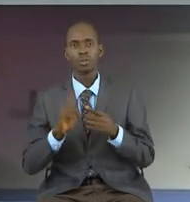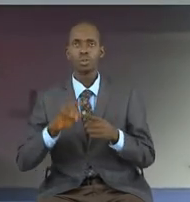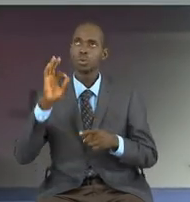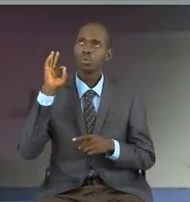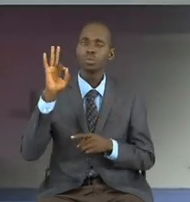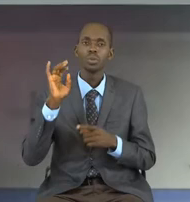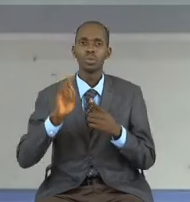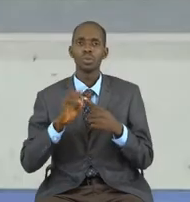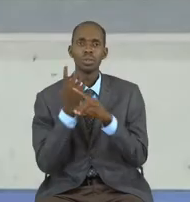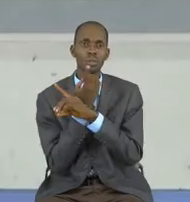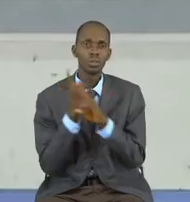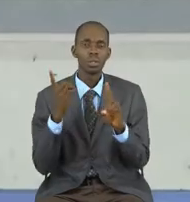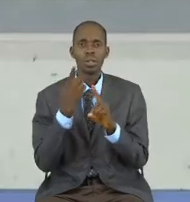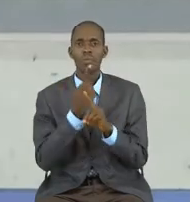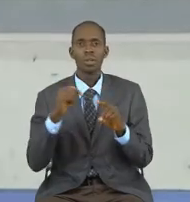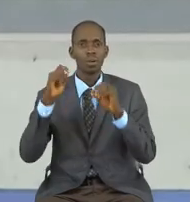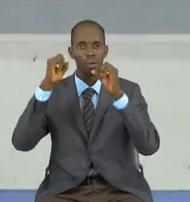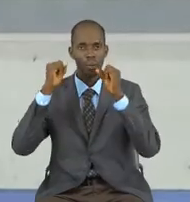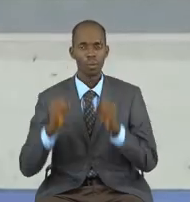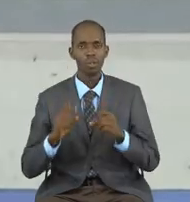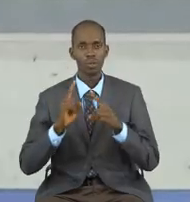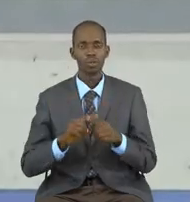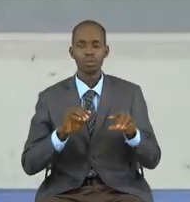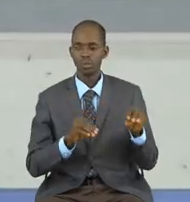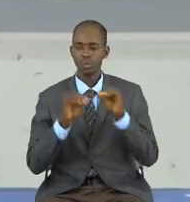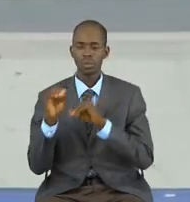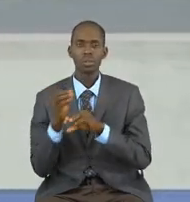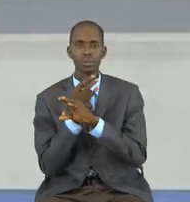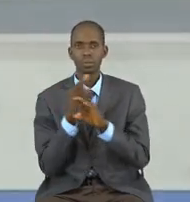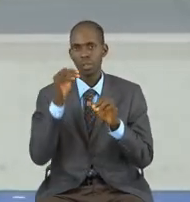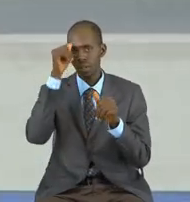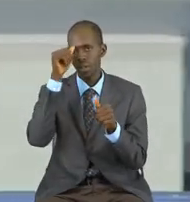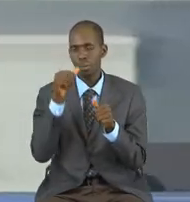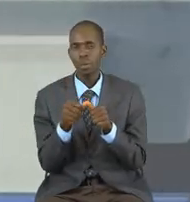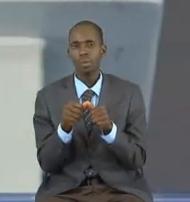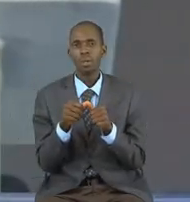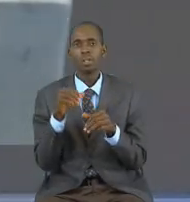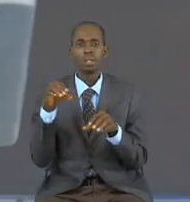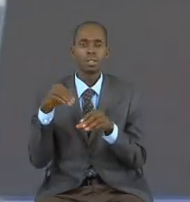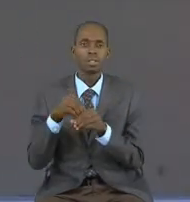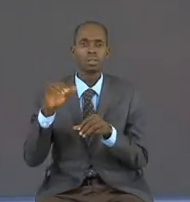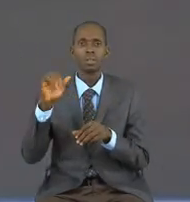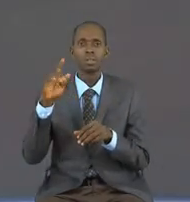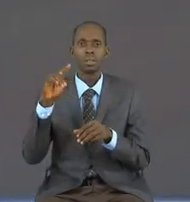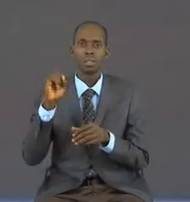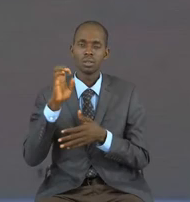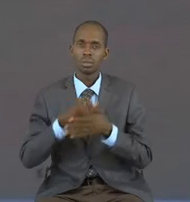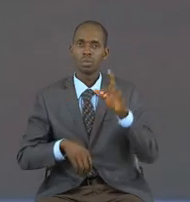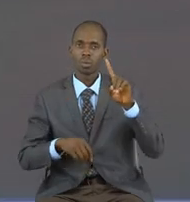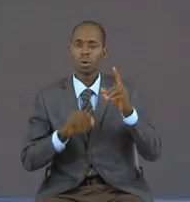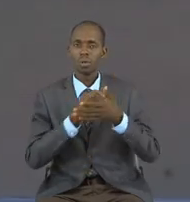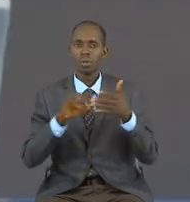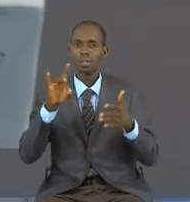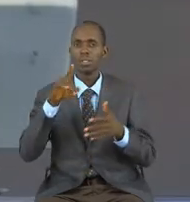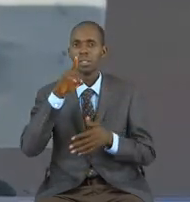deliver. The power to set free. You remember Acts 1:8? Ye shall receive